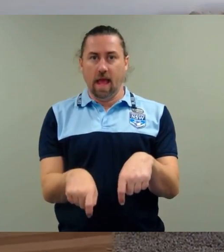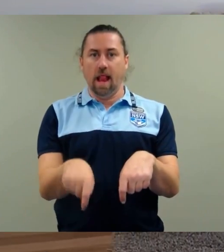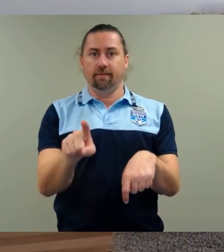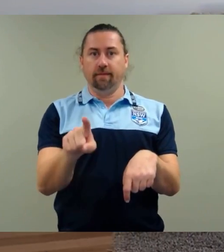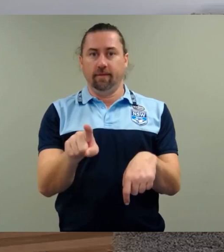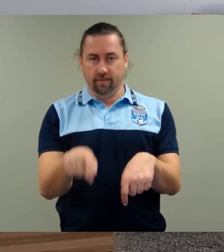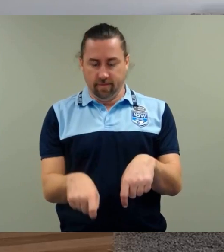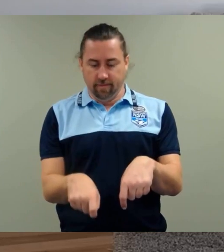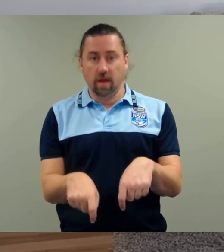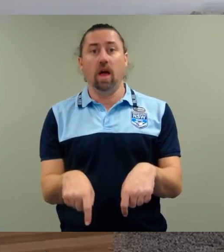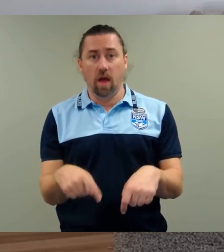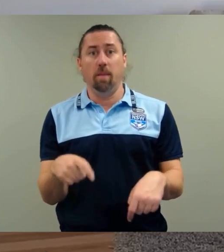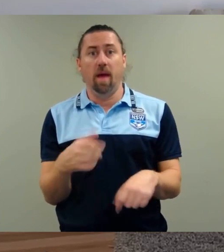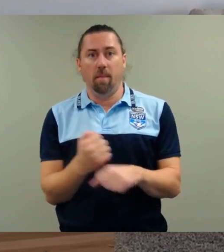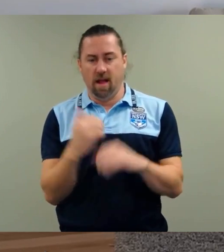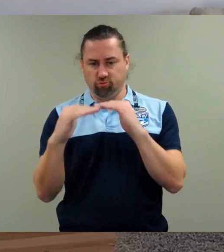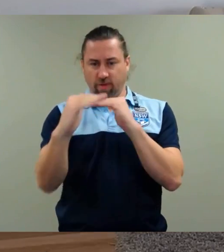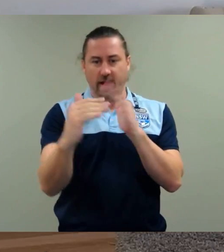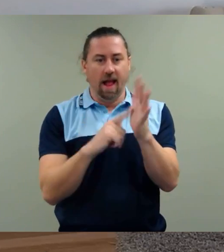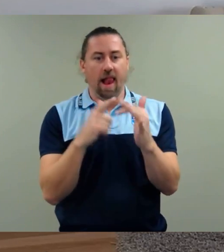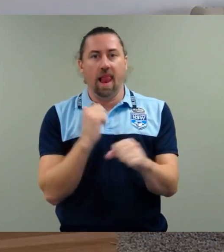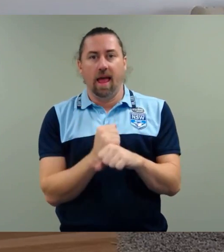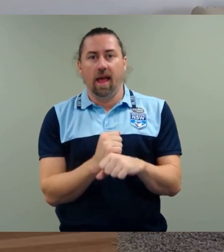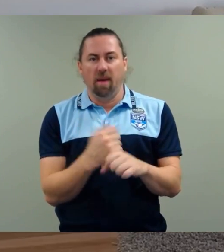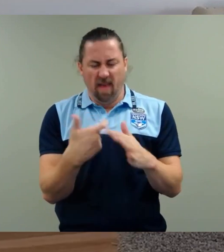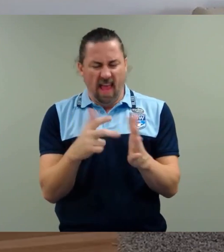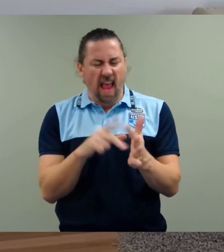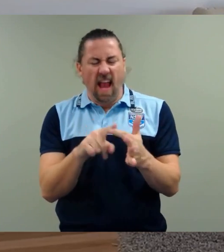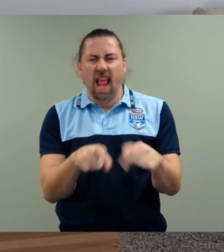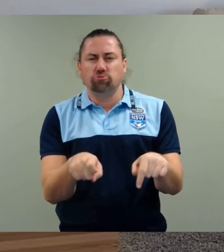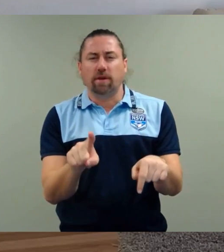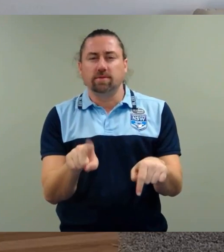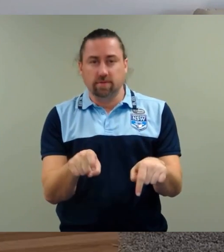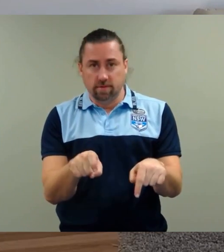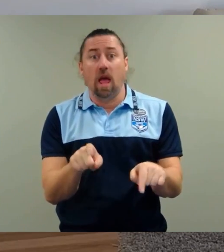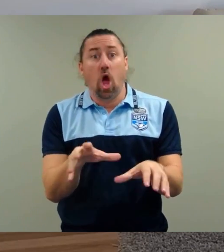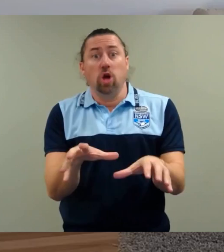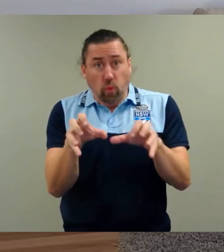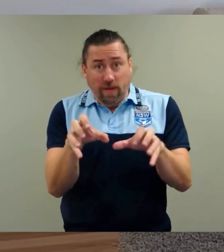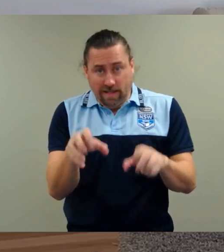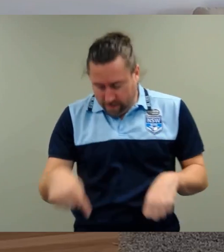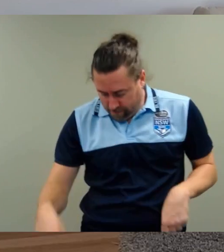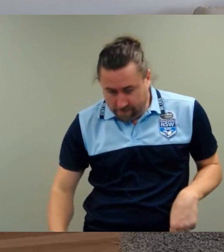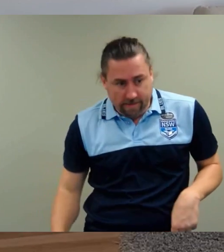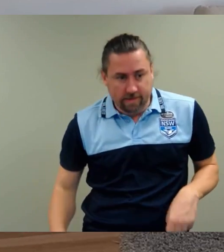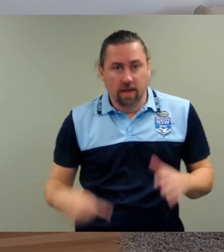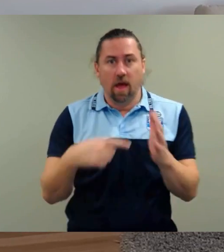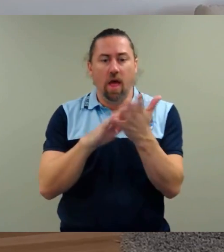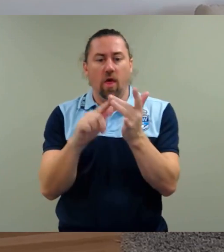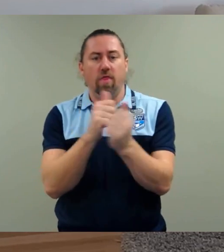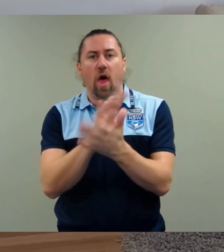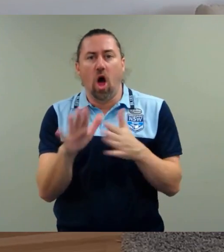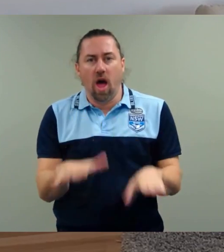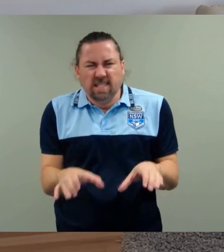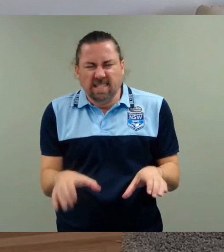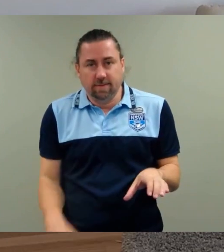leg, where your knee should be straight at the top position, squeezing the muscle at the top of your leg. Hold for